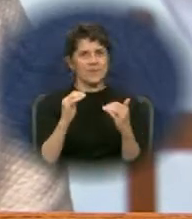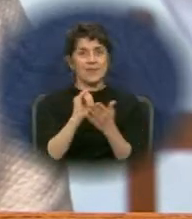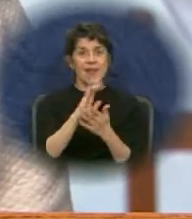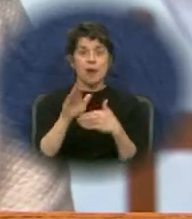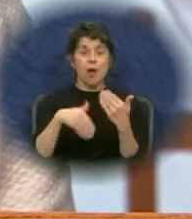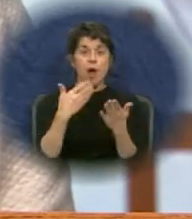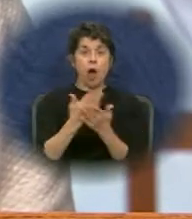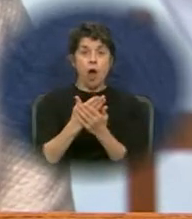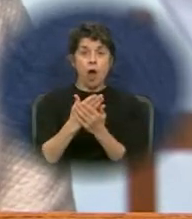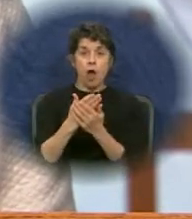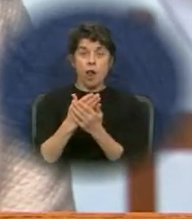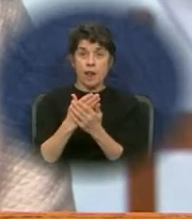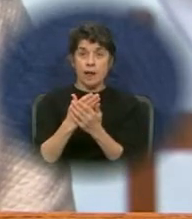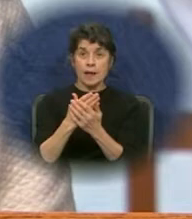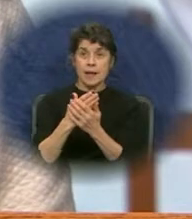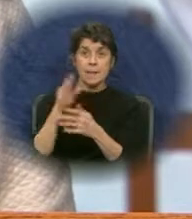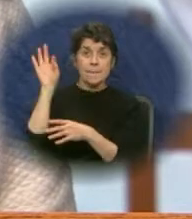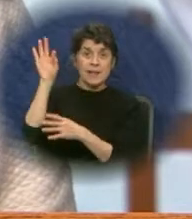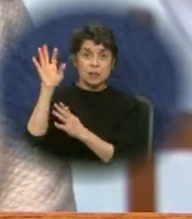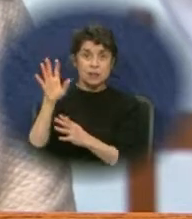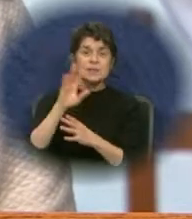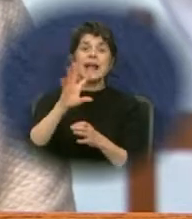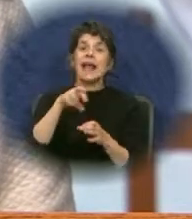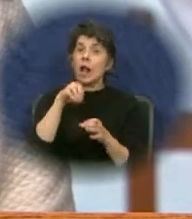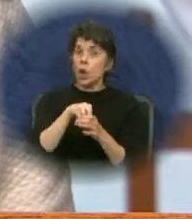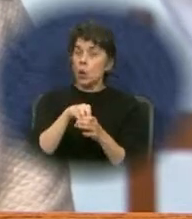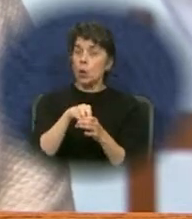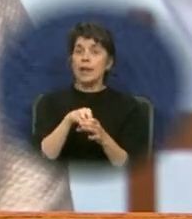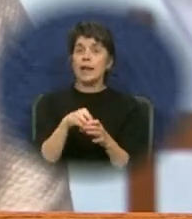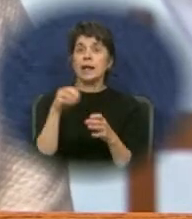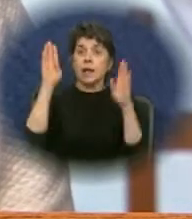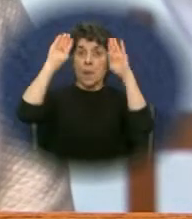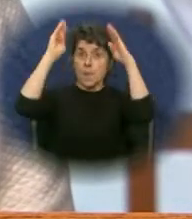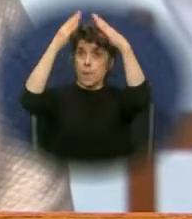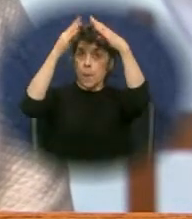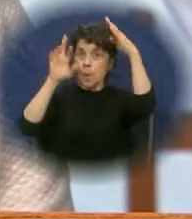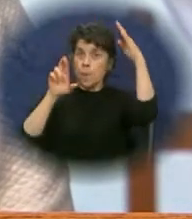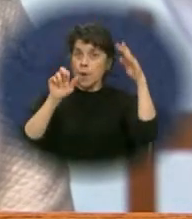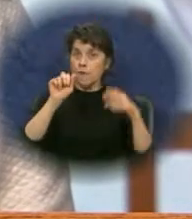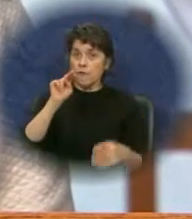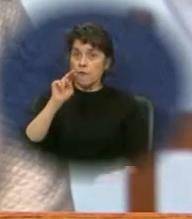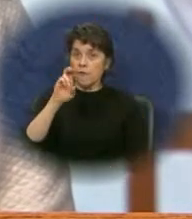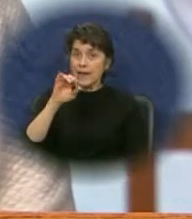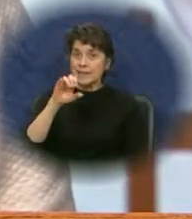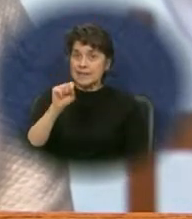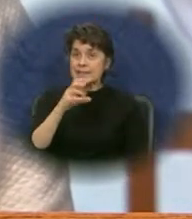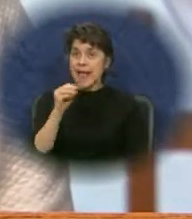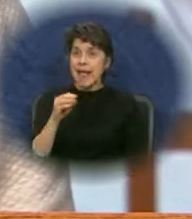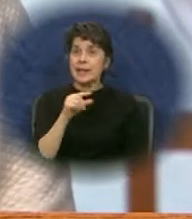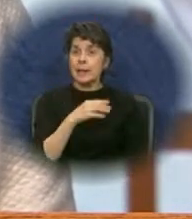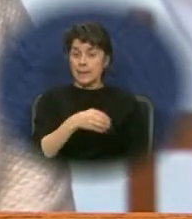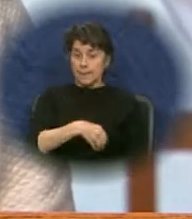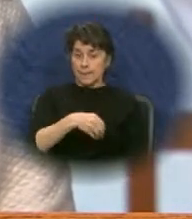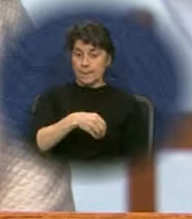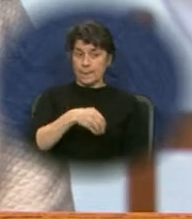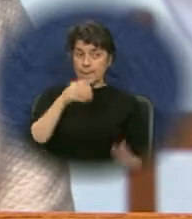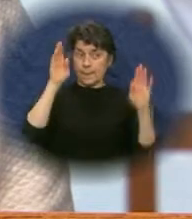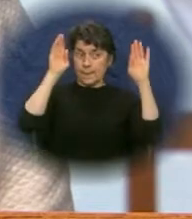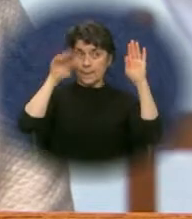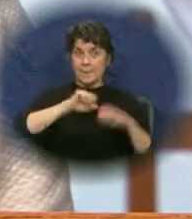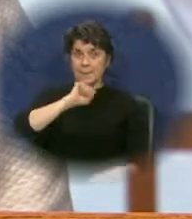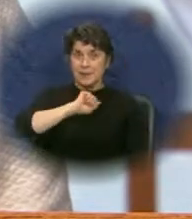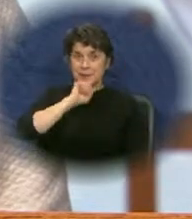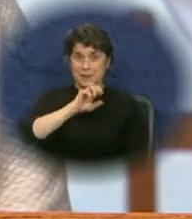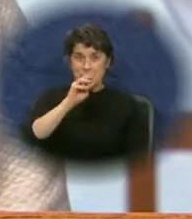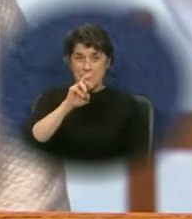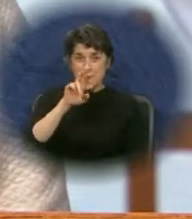people of faith, including Pope Francis and Bishop Morlino, may be voices of good tidings and speak in a strong